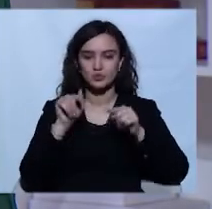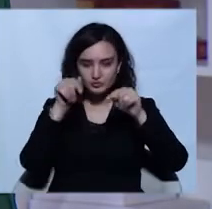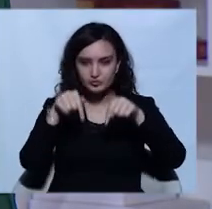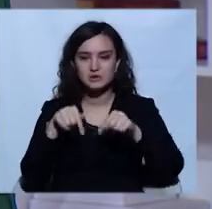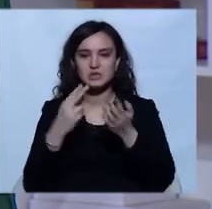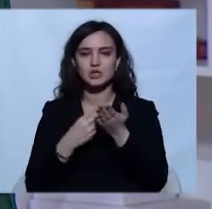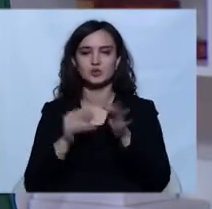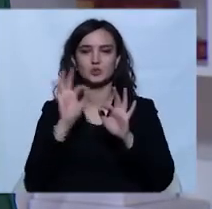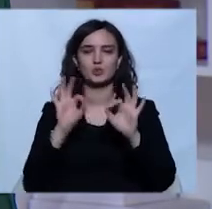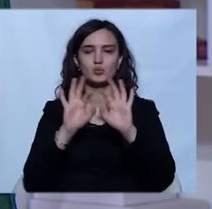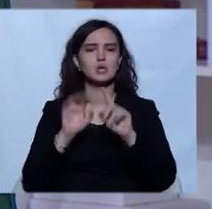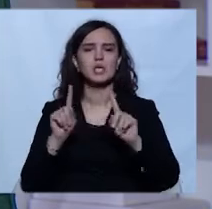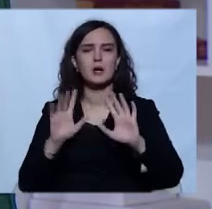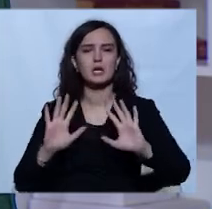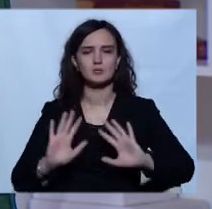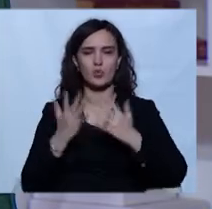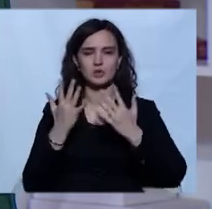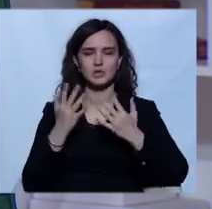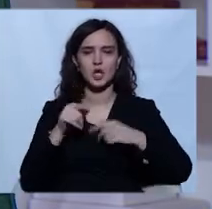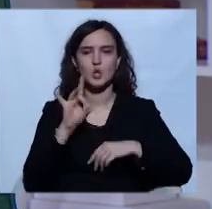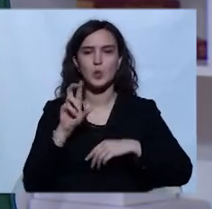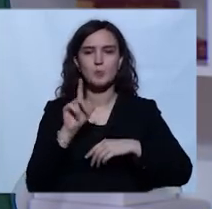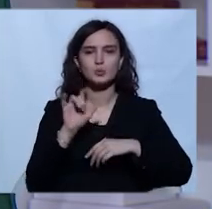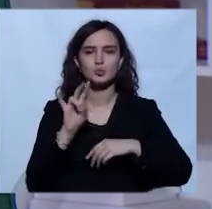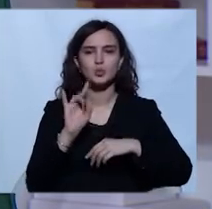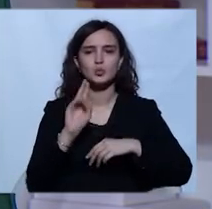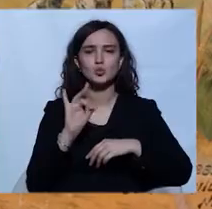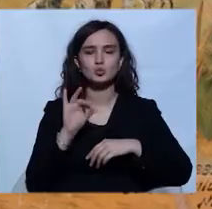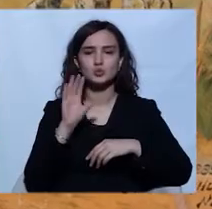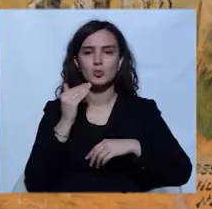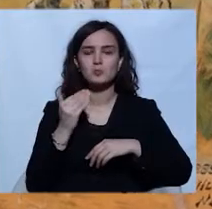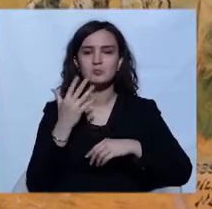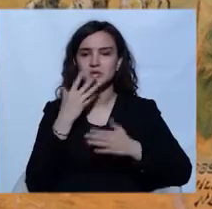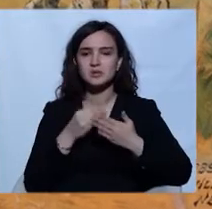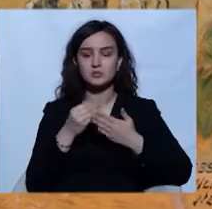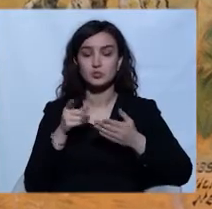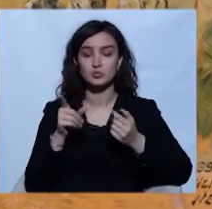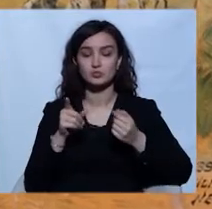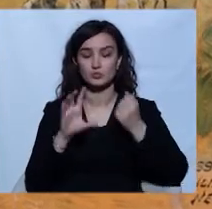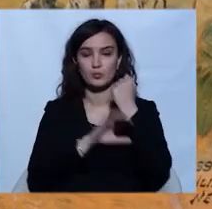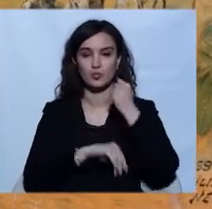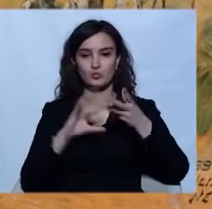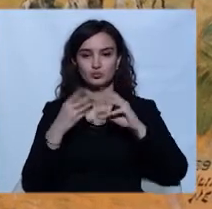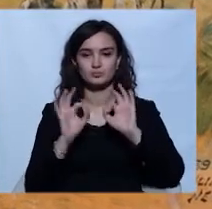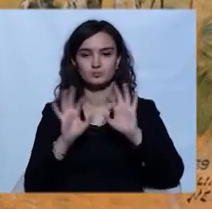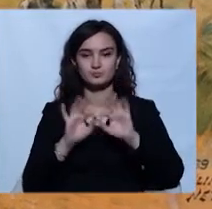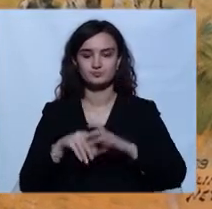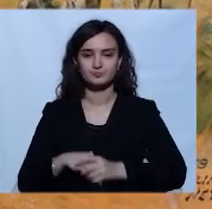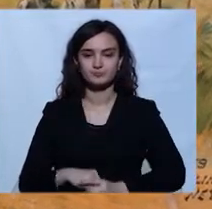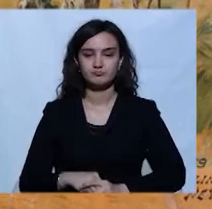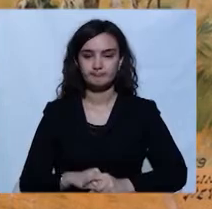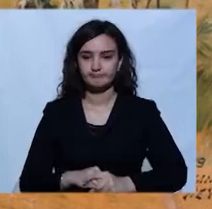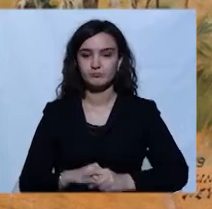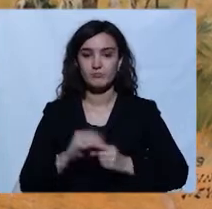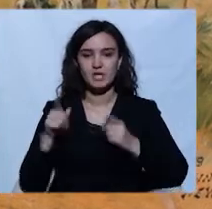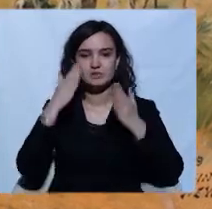and talk about what actually happens in Robinson Crusoe with our summary. Okay, well, this